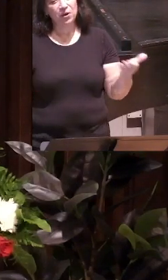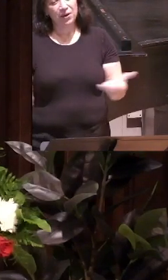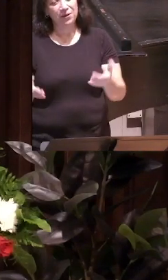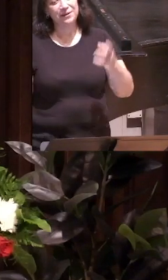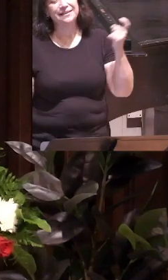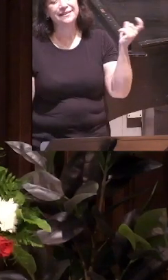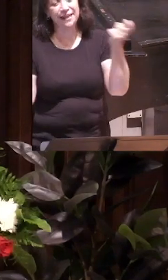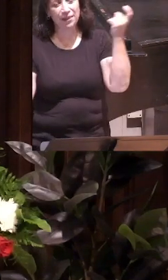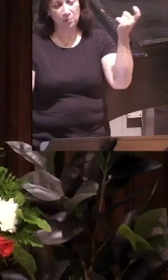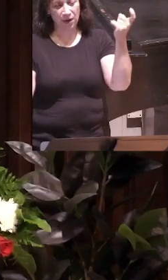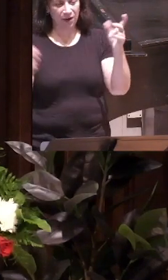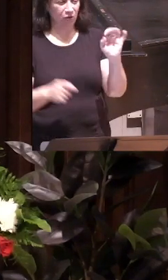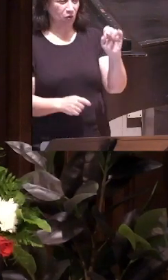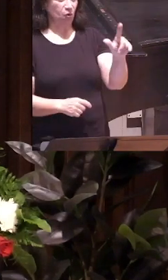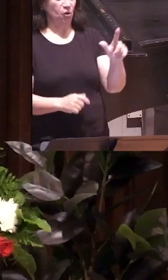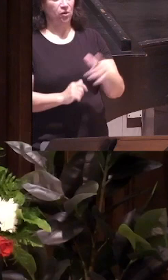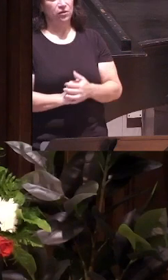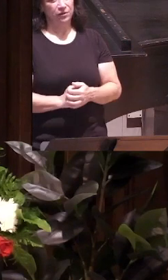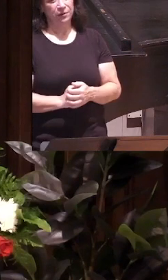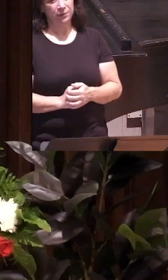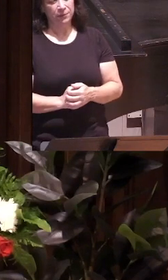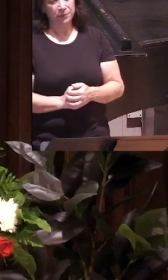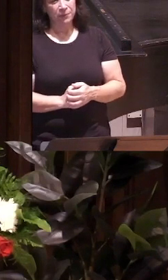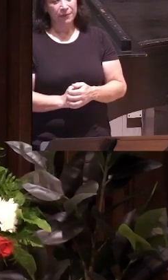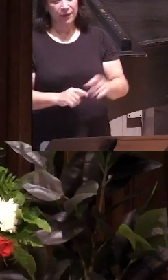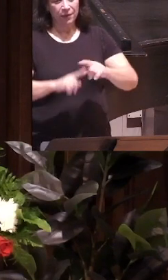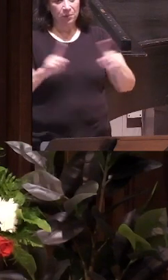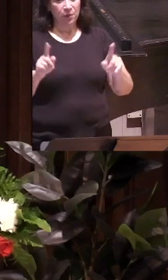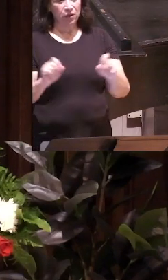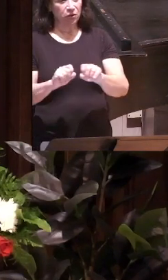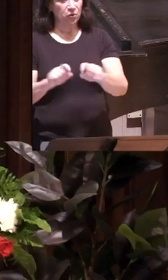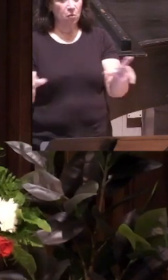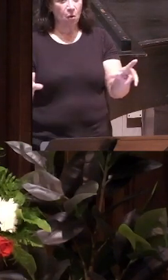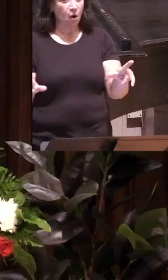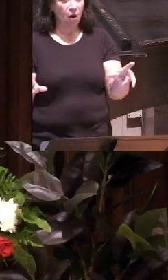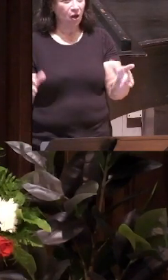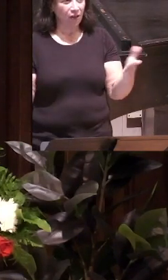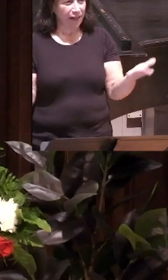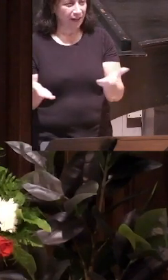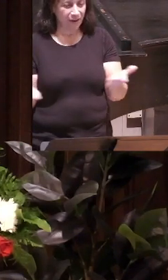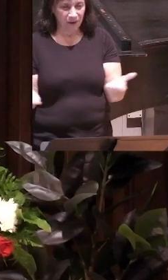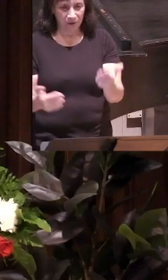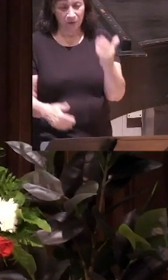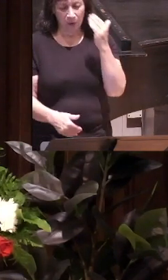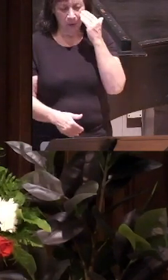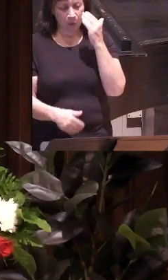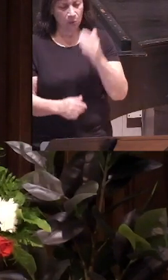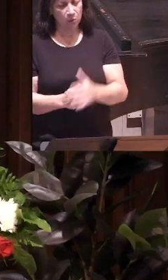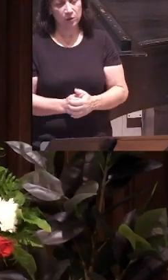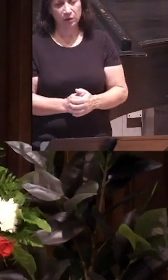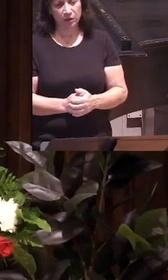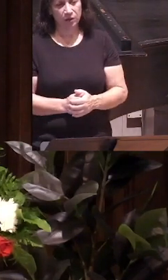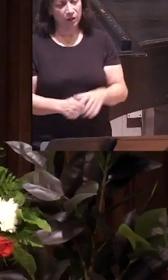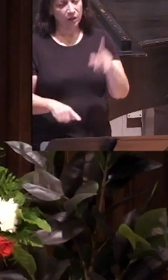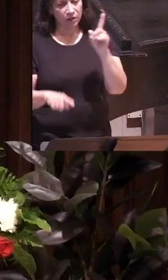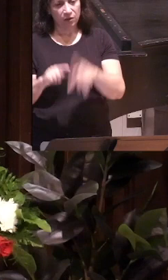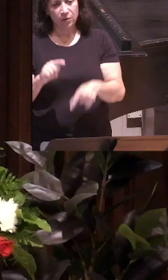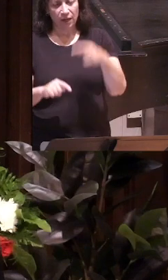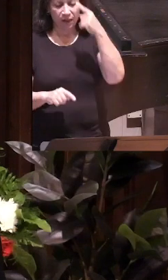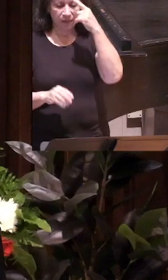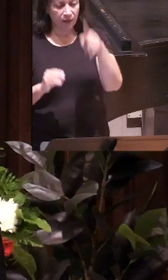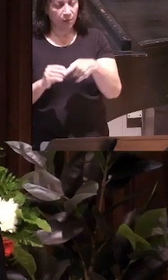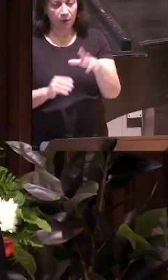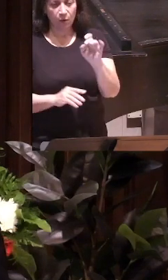celebrate Earl. But as everyone in this room knows, you can't think about